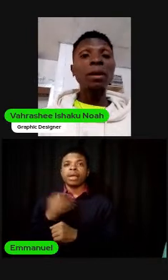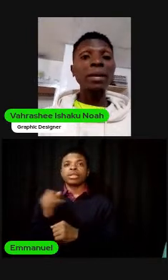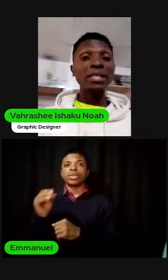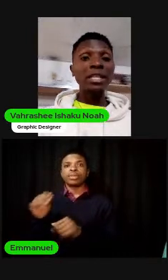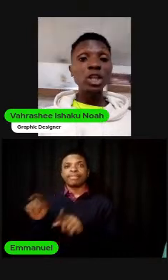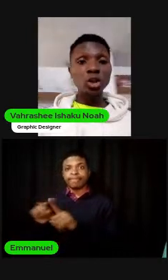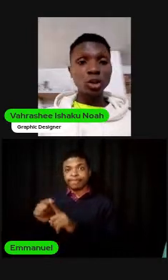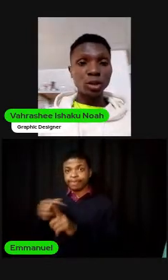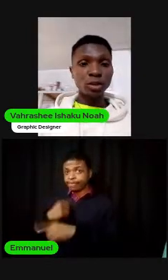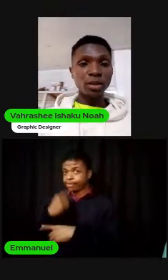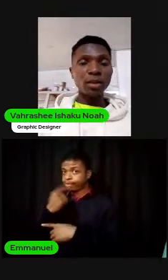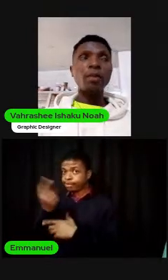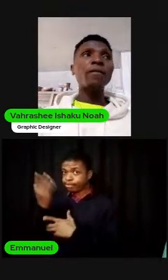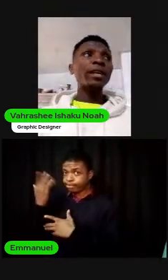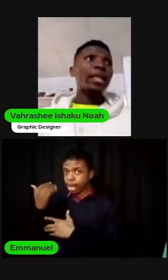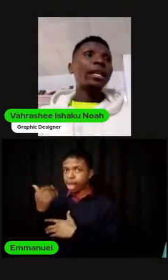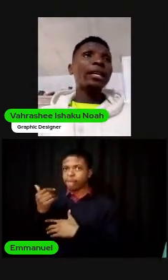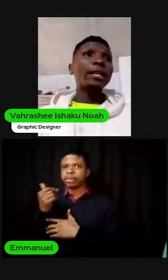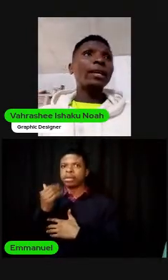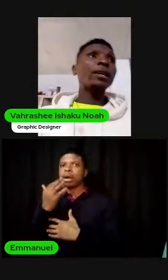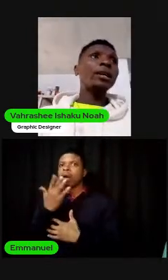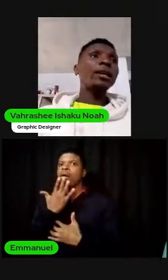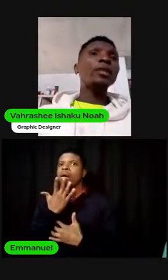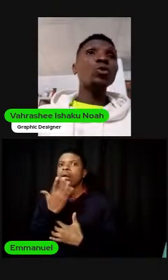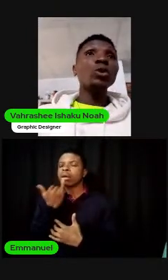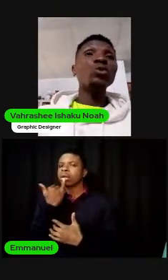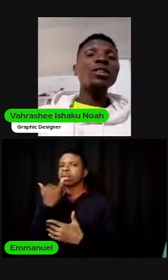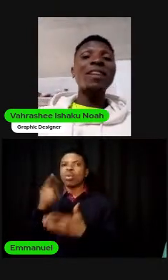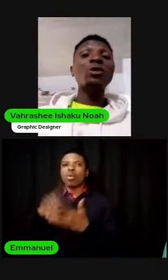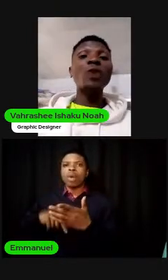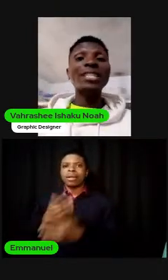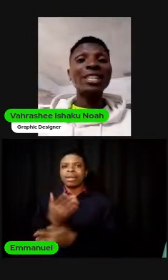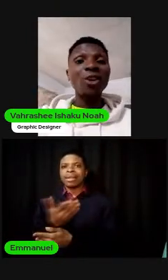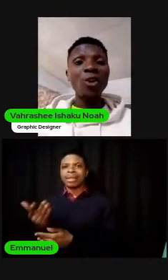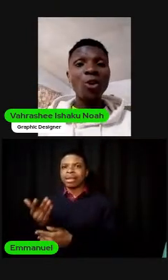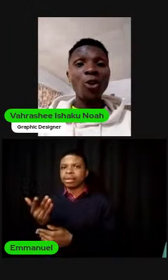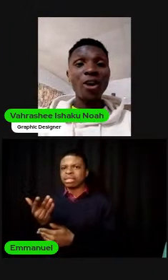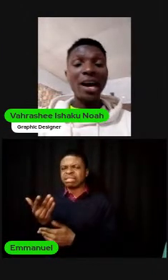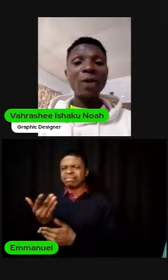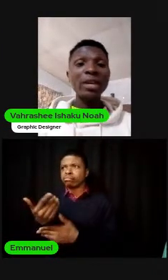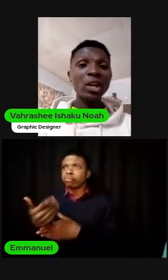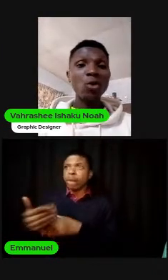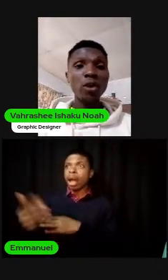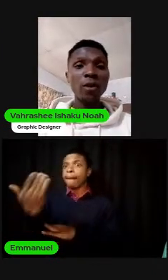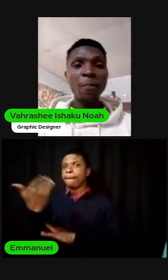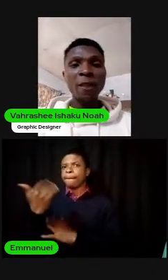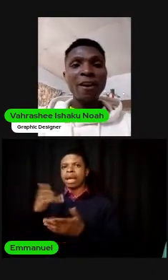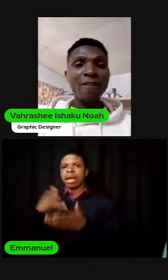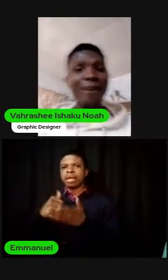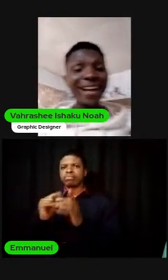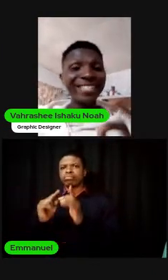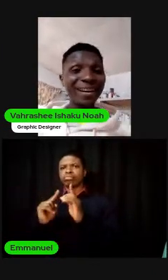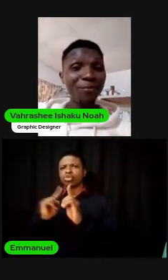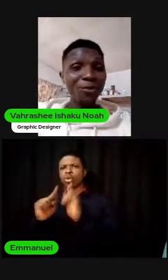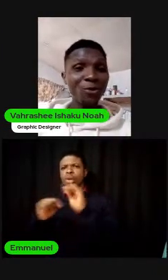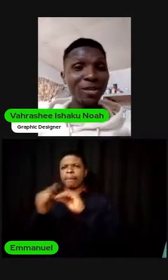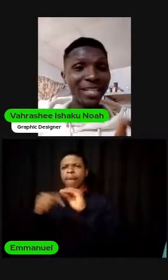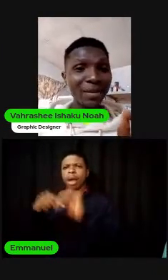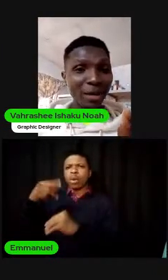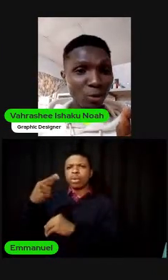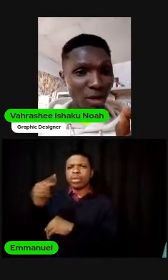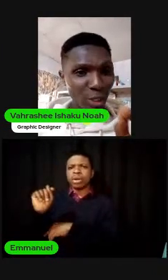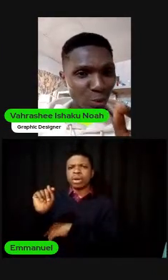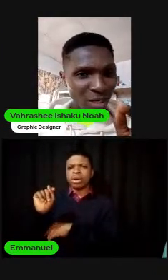the pigmentation of a thing is what we refer to as the color, how it looks. For example,